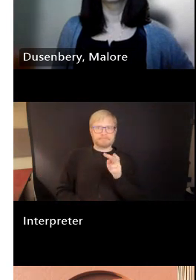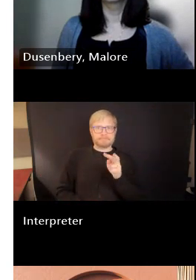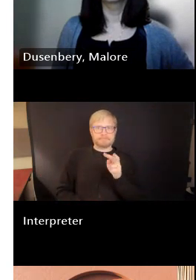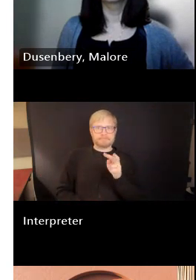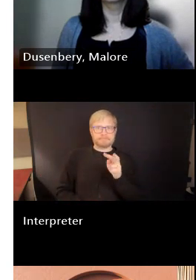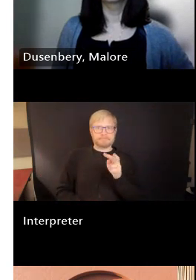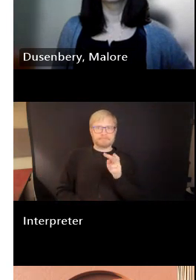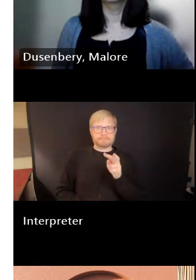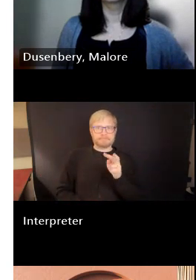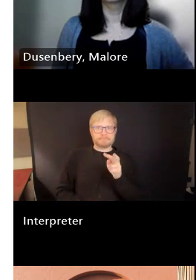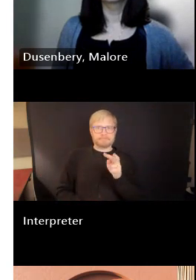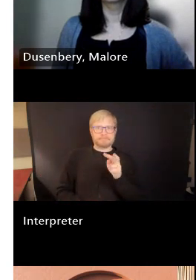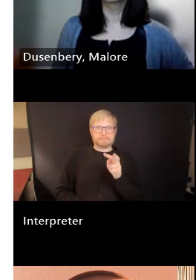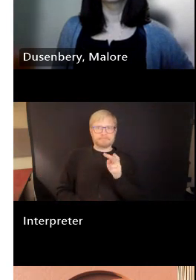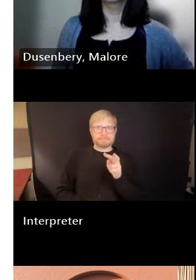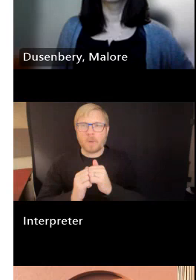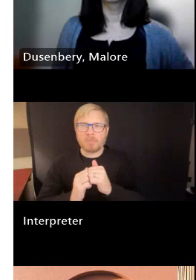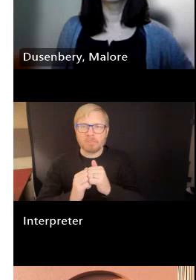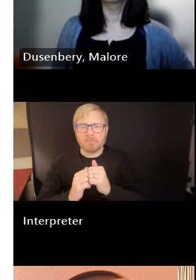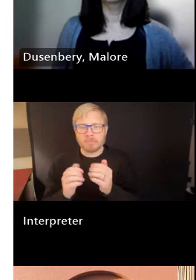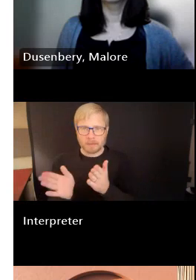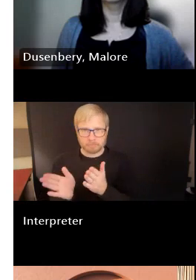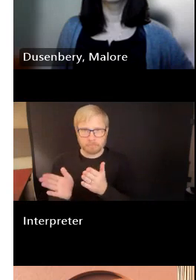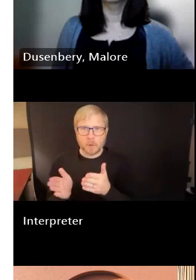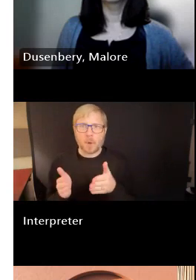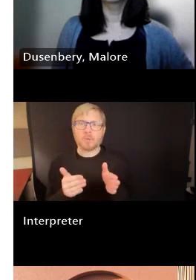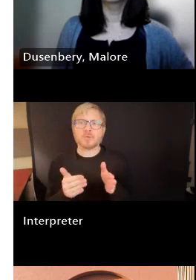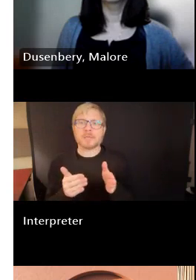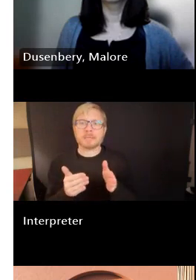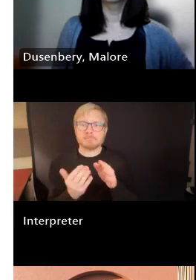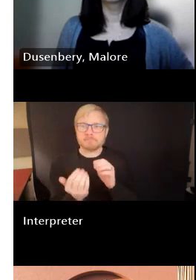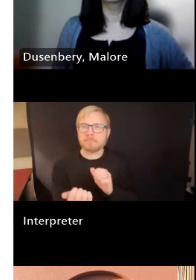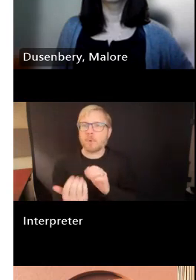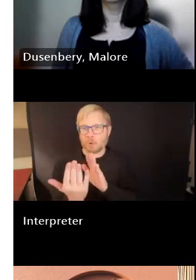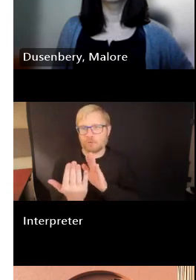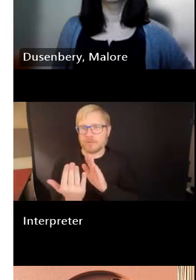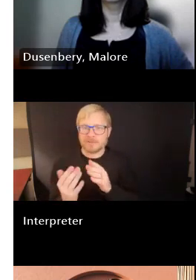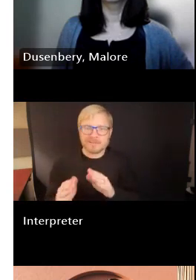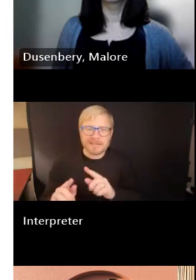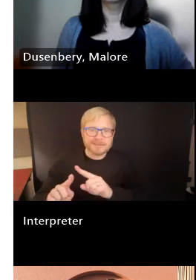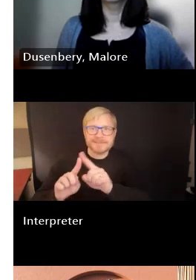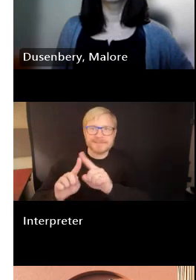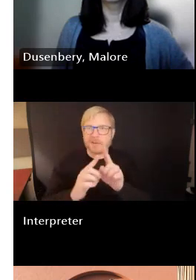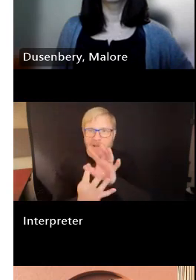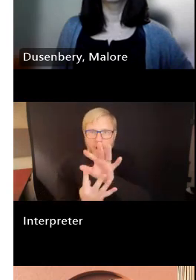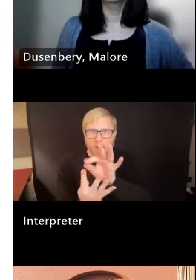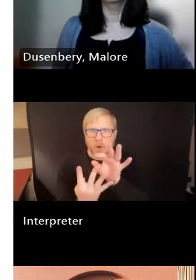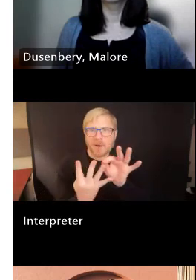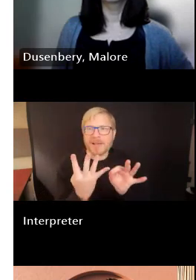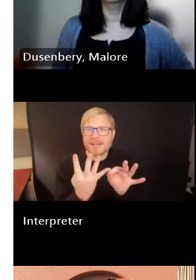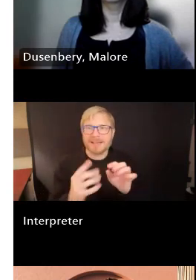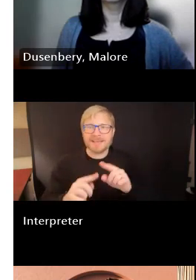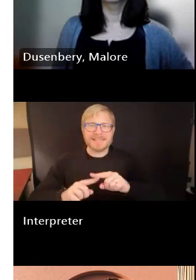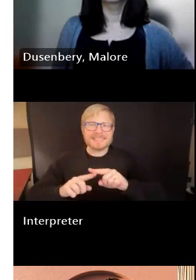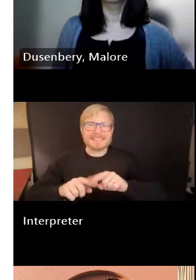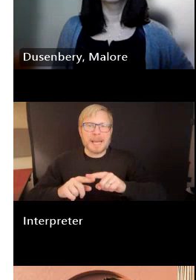alternative approaches has depended a lot on the type of violence and the type